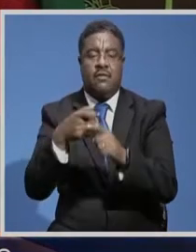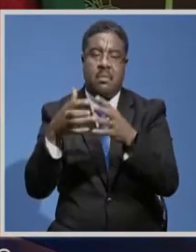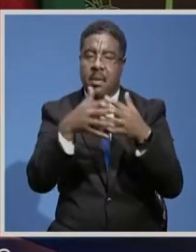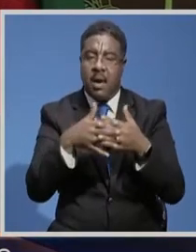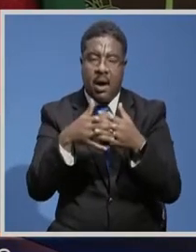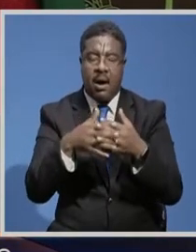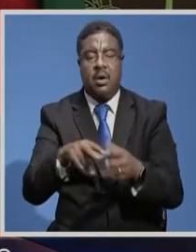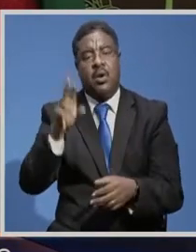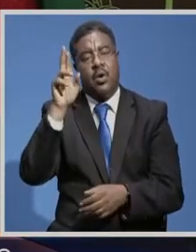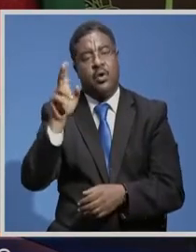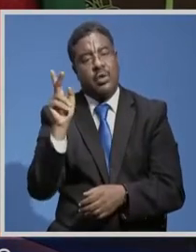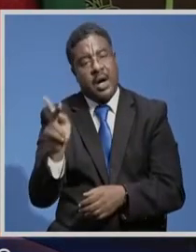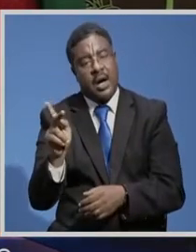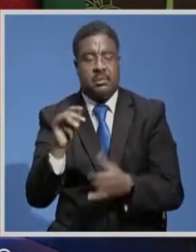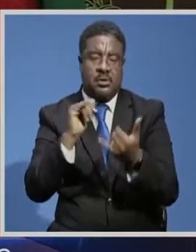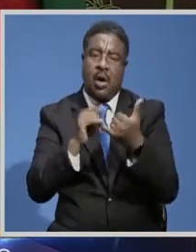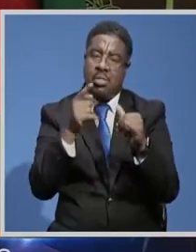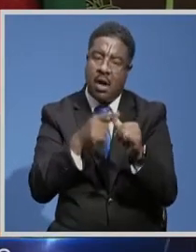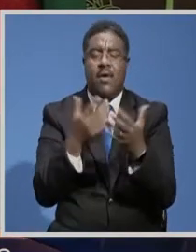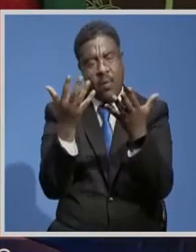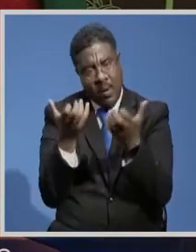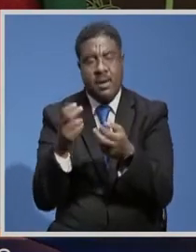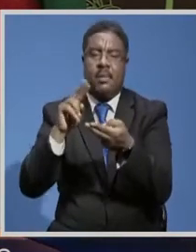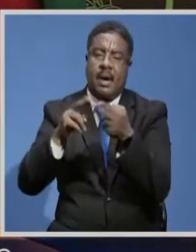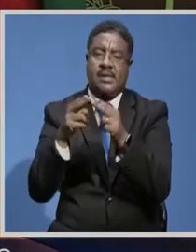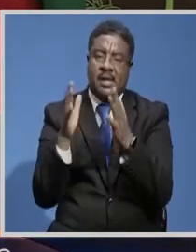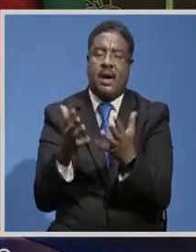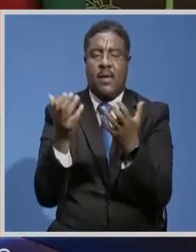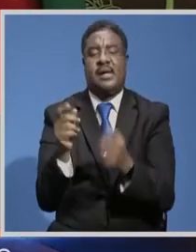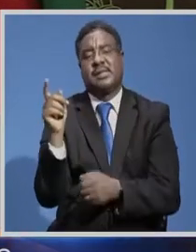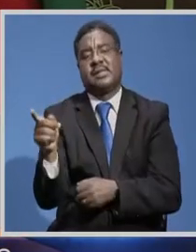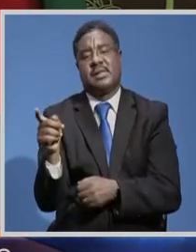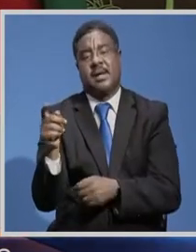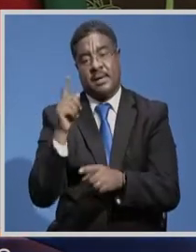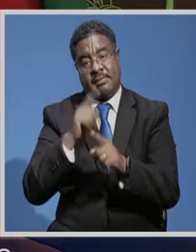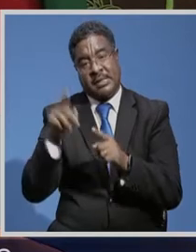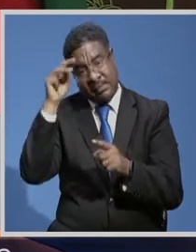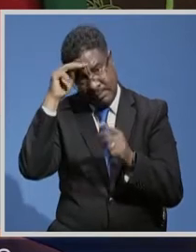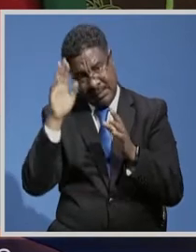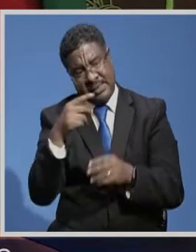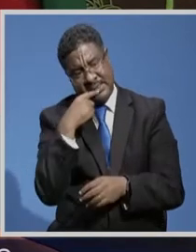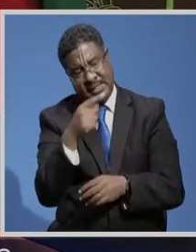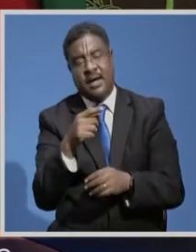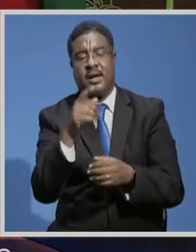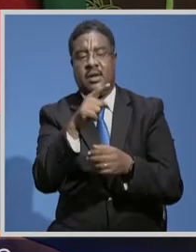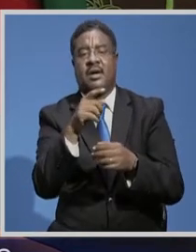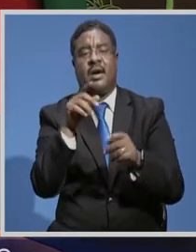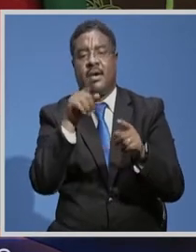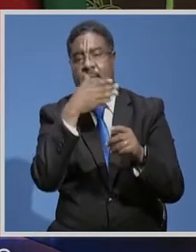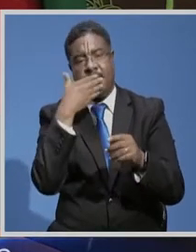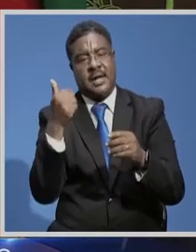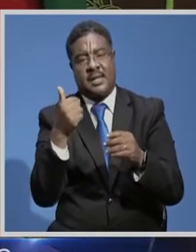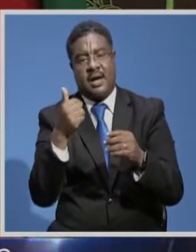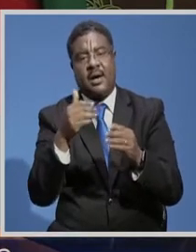America. He, however, says the process for the partnership can only be done in phase two, which will include finishing projects that were not completed by